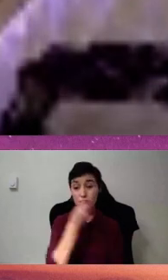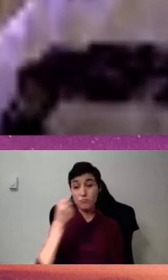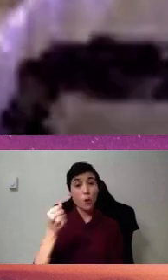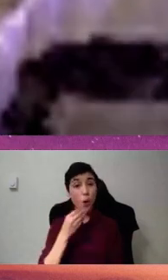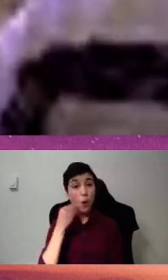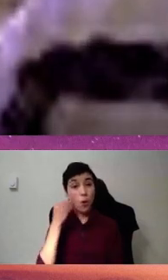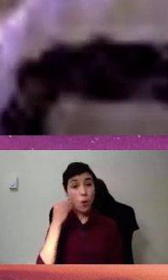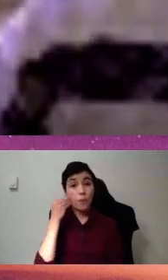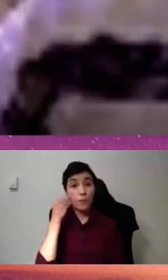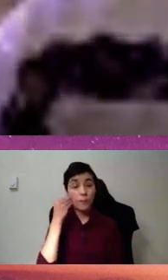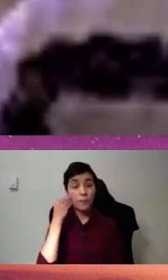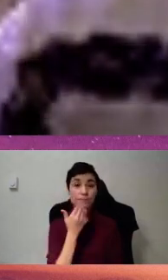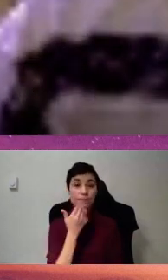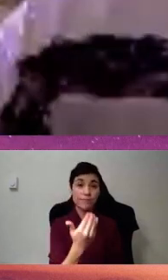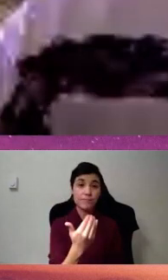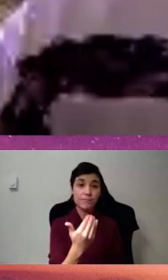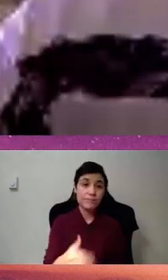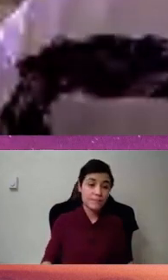Thank you.